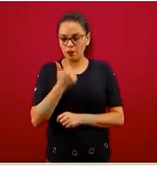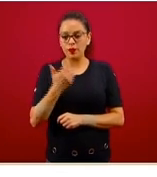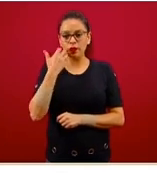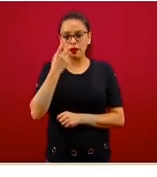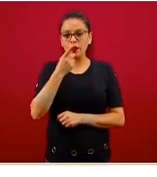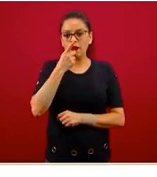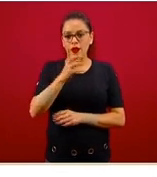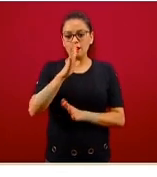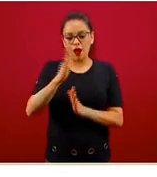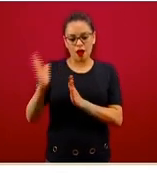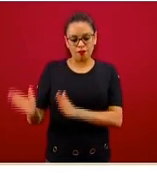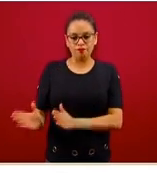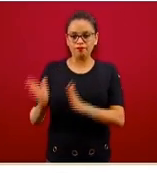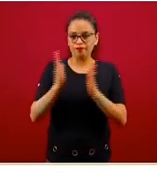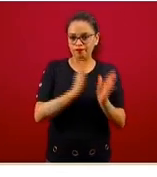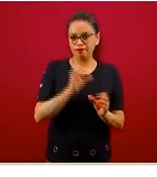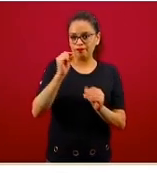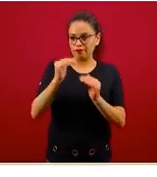intense